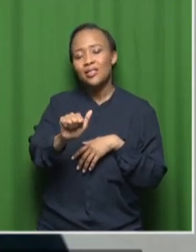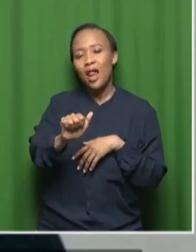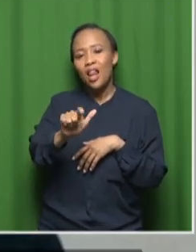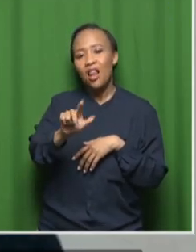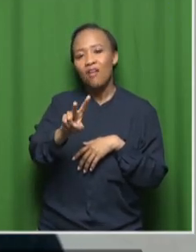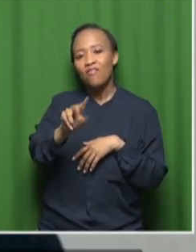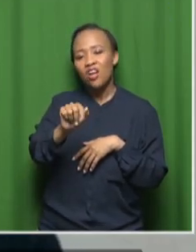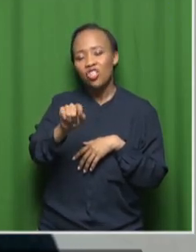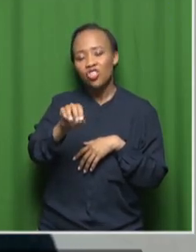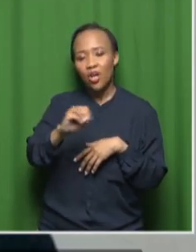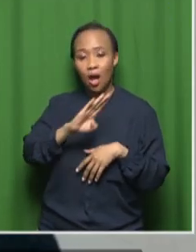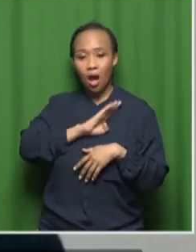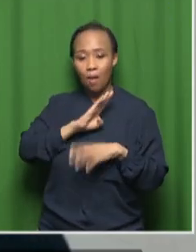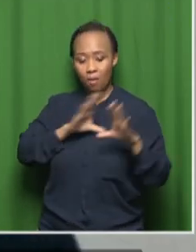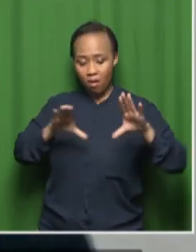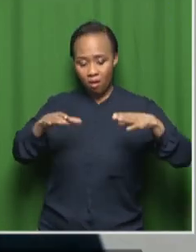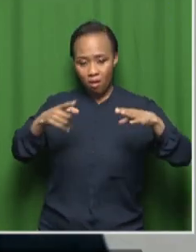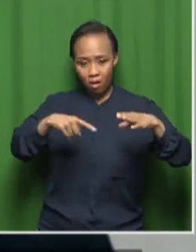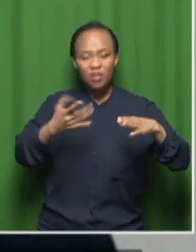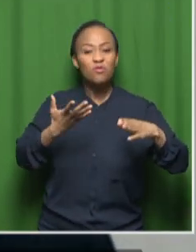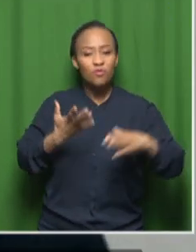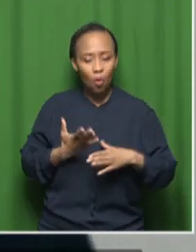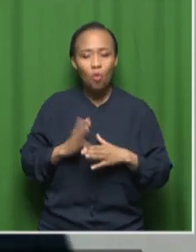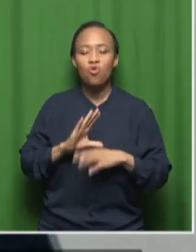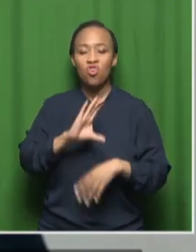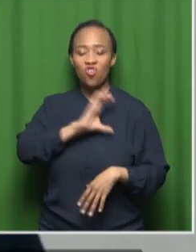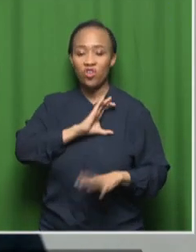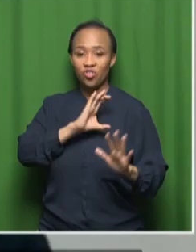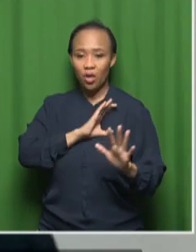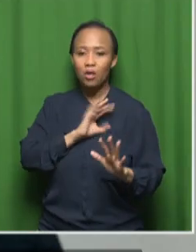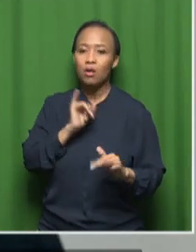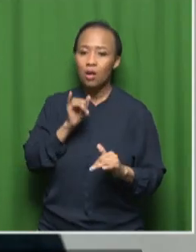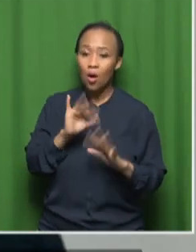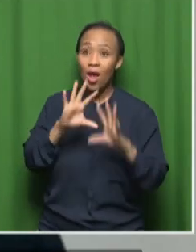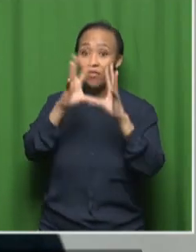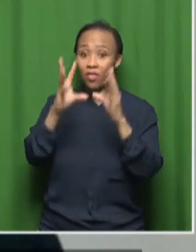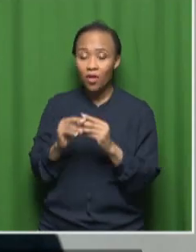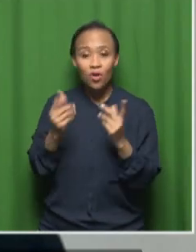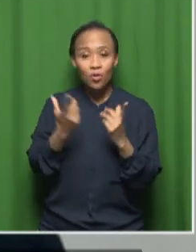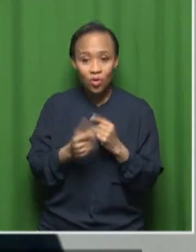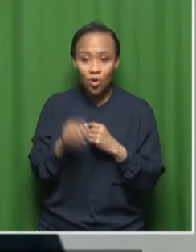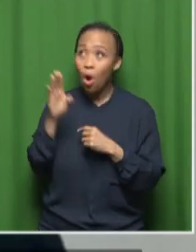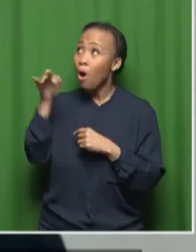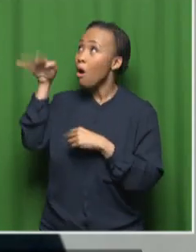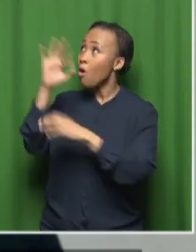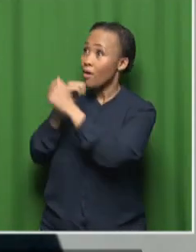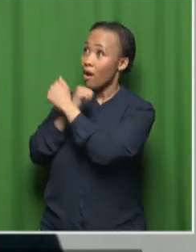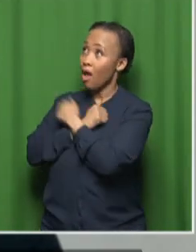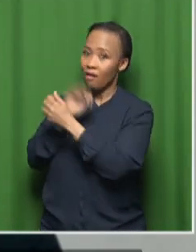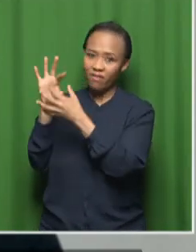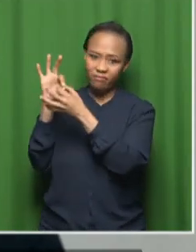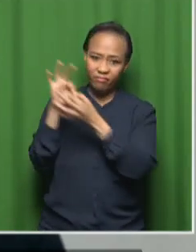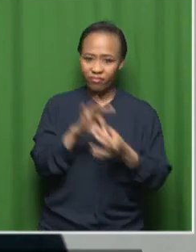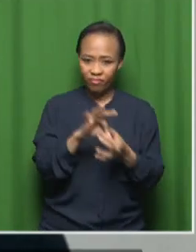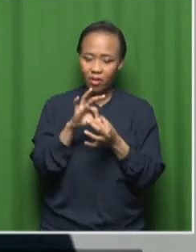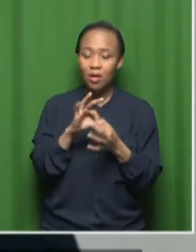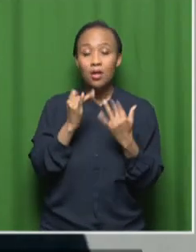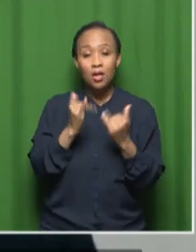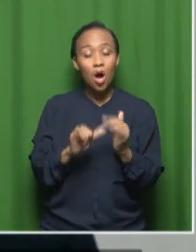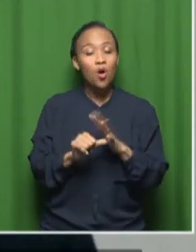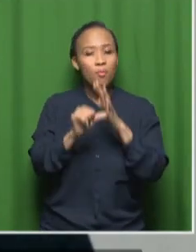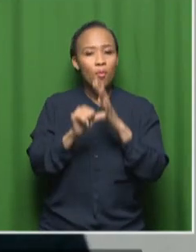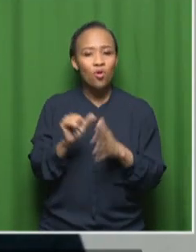And we are compelled by the love of God in what we are doing. And therefore, spirituality is important